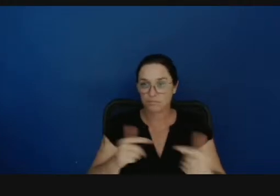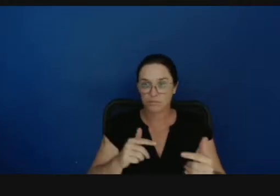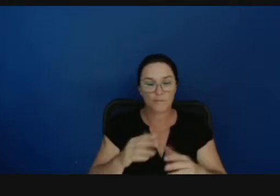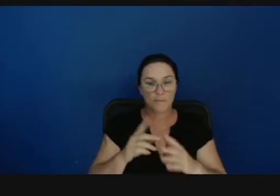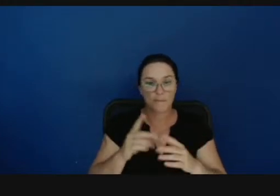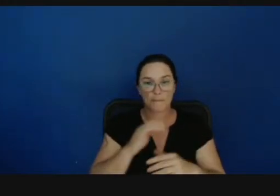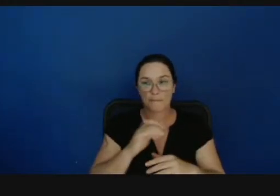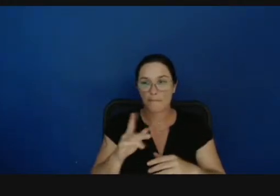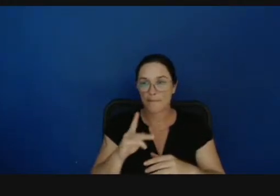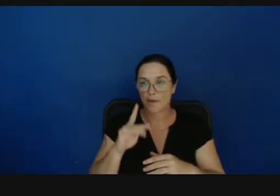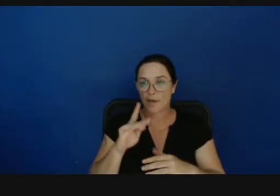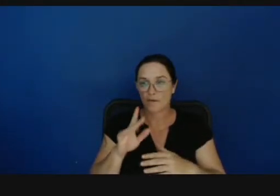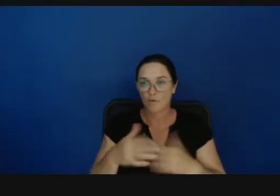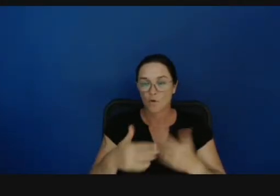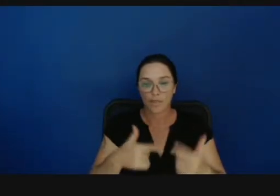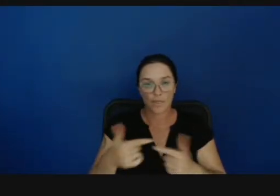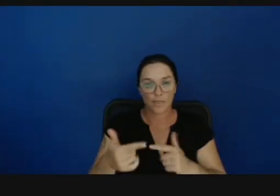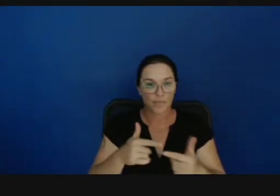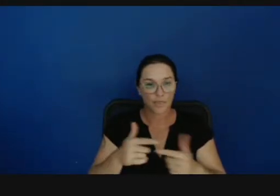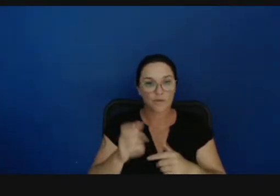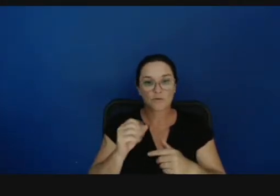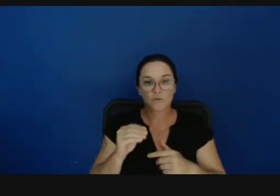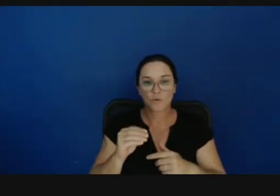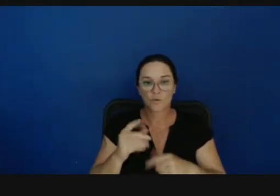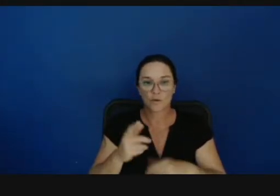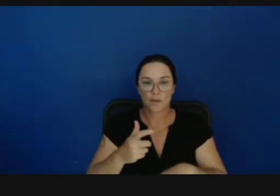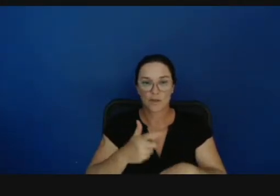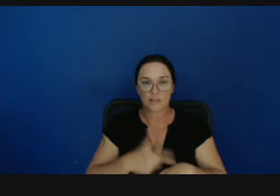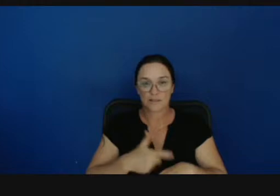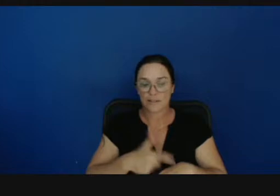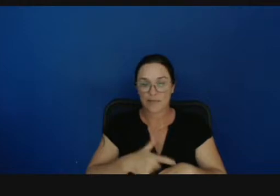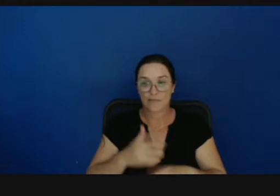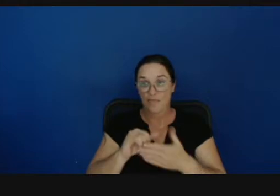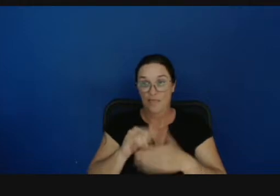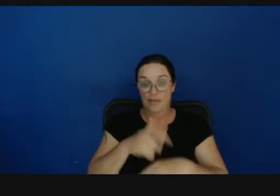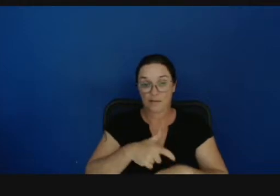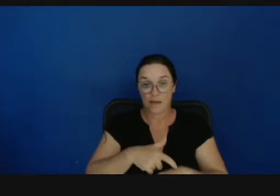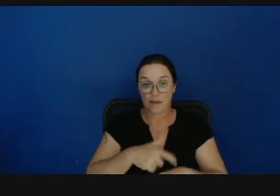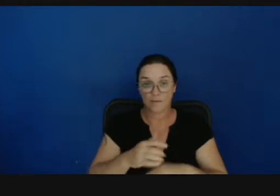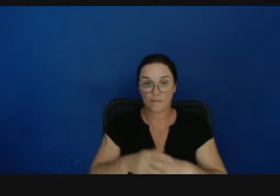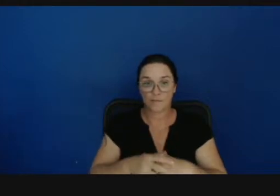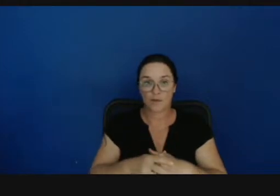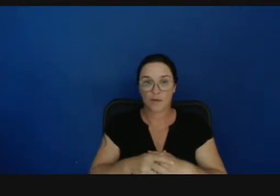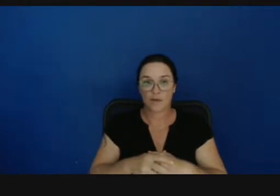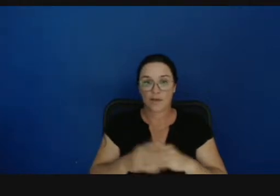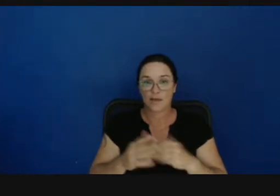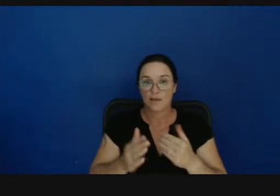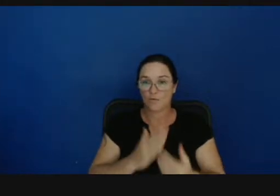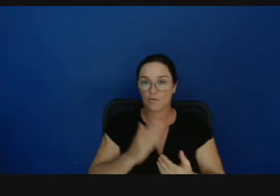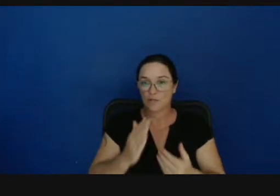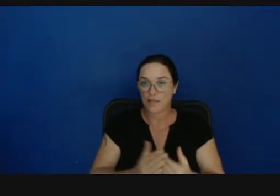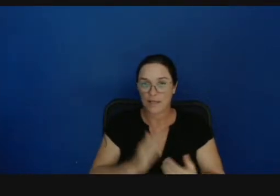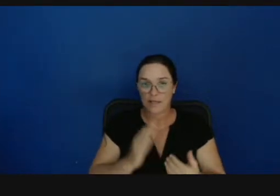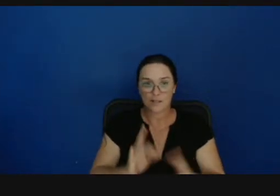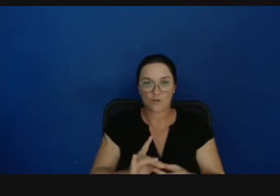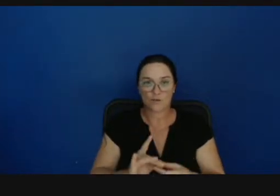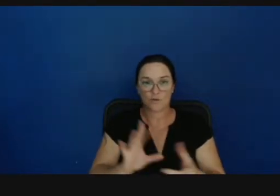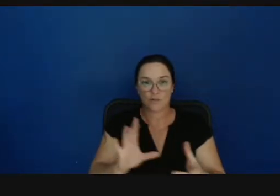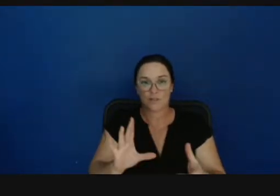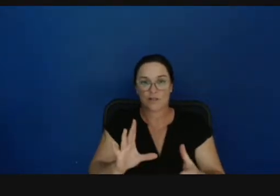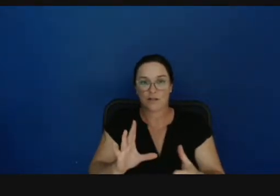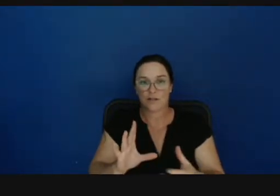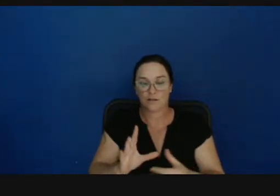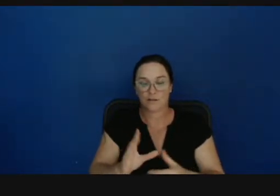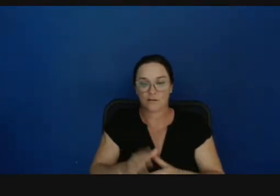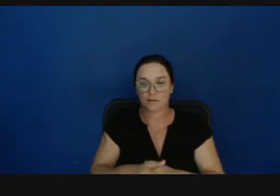but it was still just the timing of there. it was just Yeah. so easy to connect, and especially with what we've seen